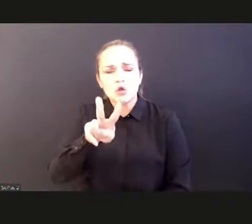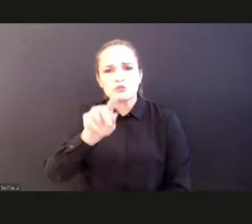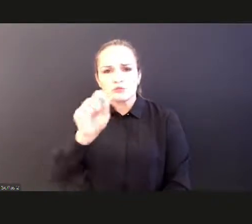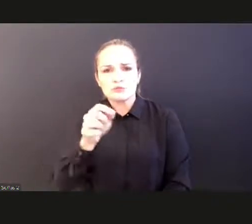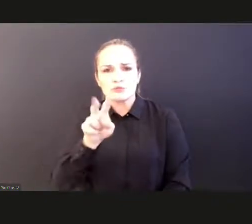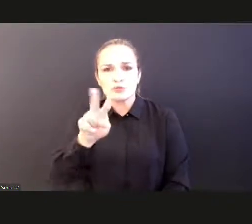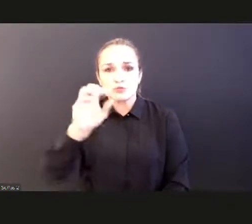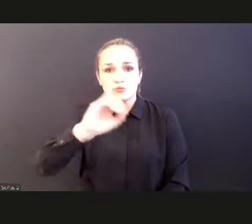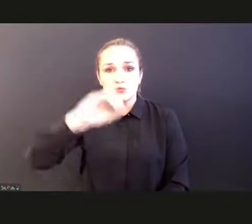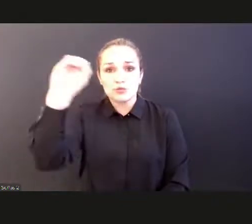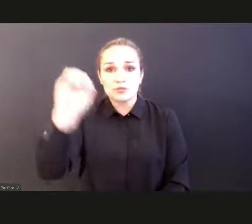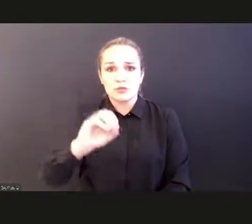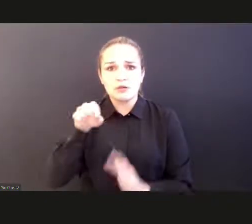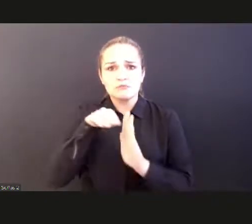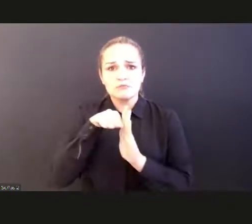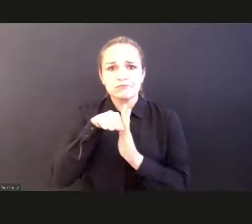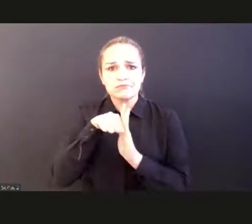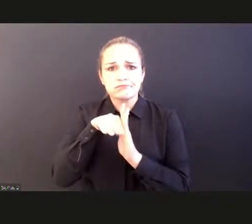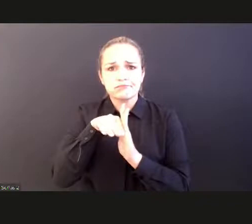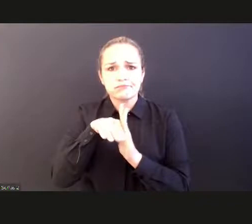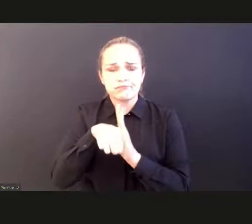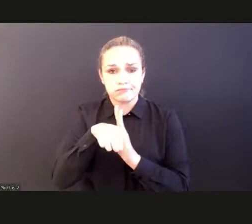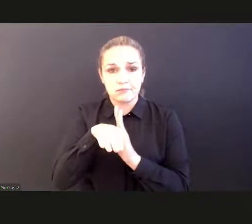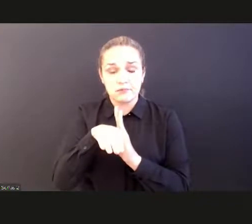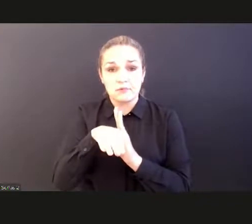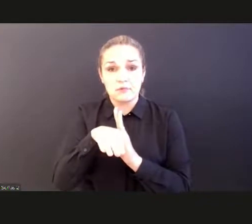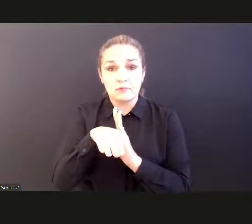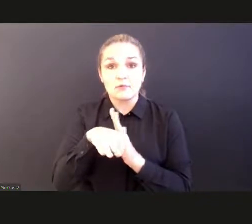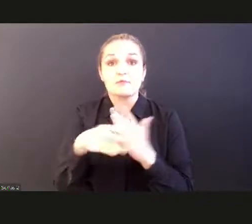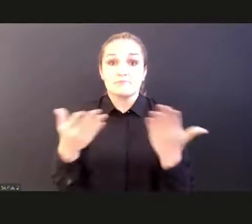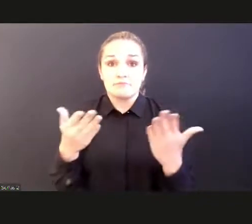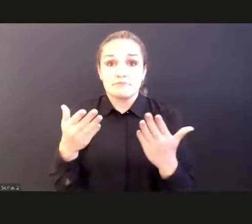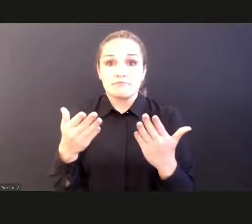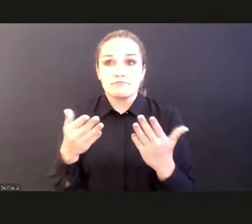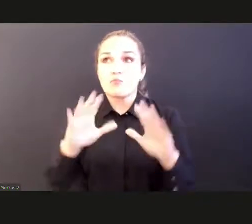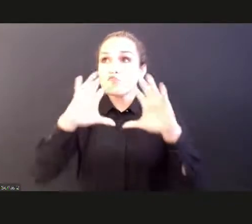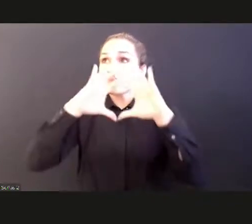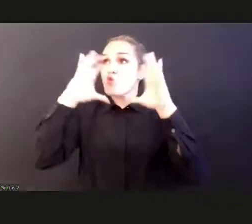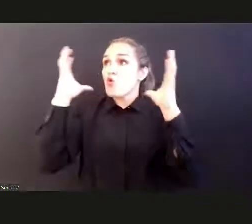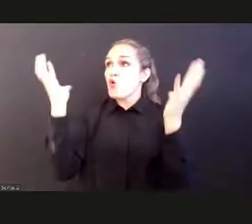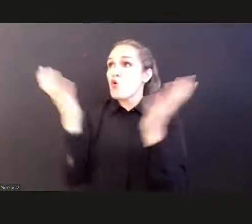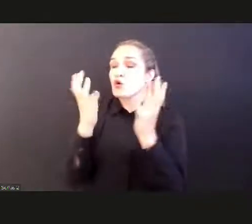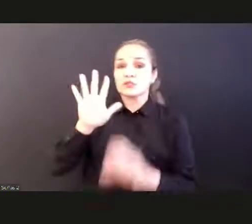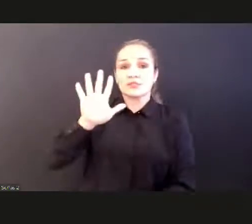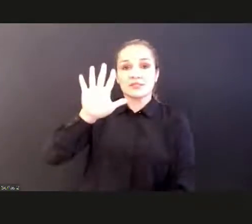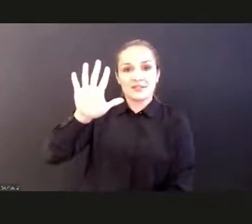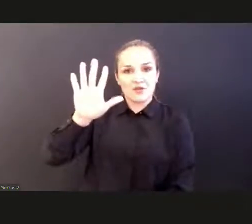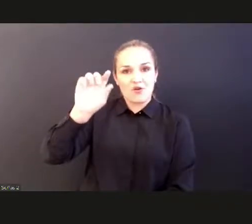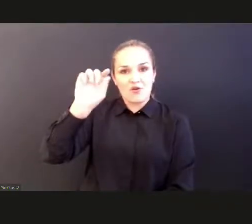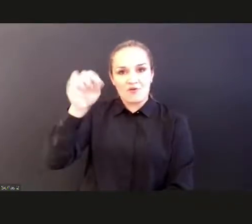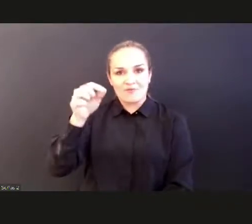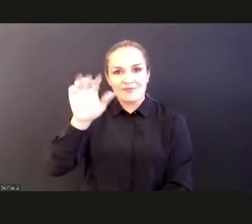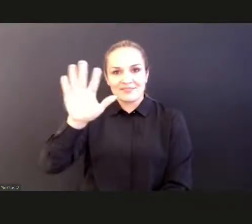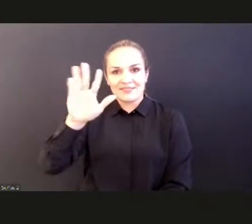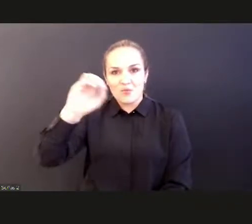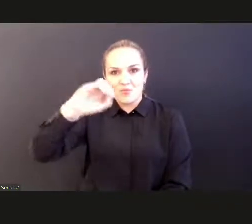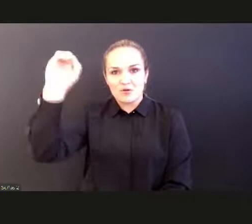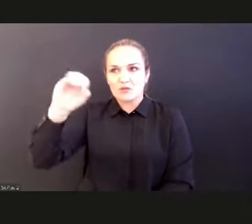And telecoms declined by 2.6%, where global exports actually rose by 21.6%.